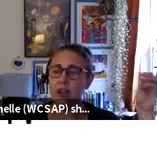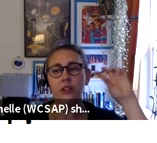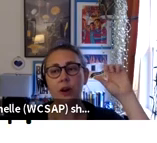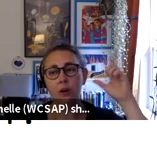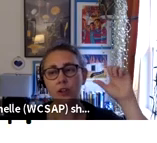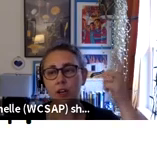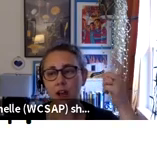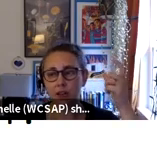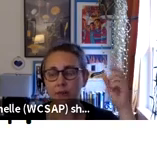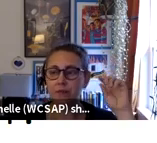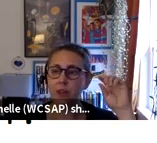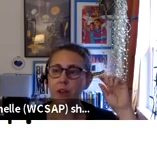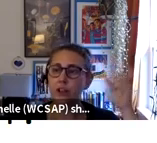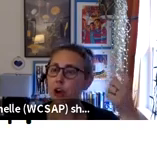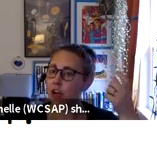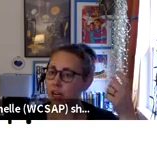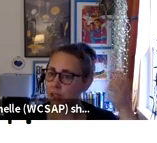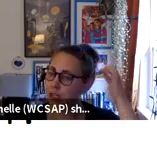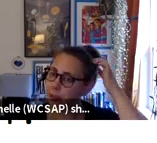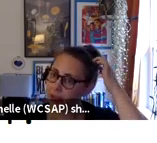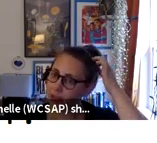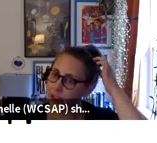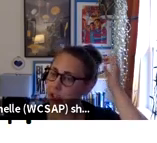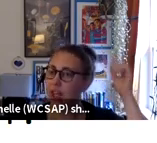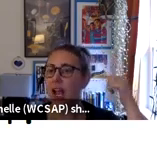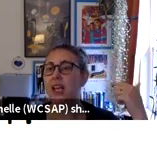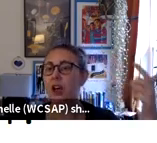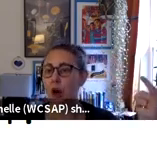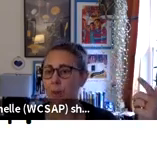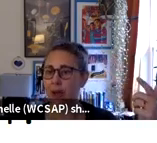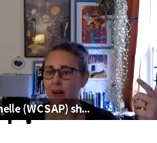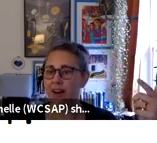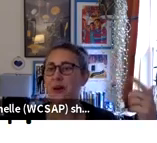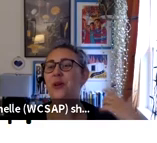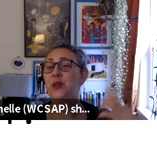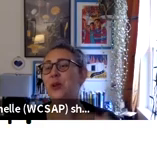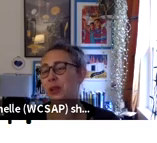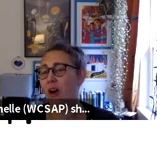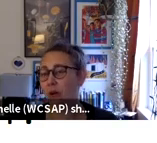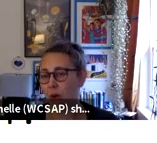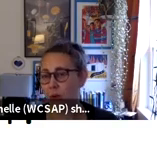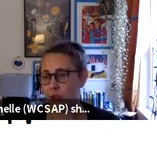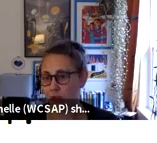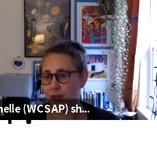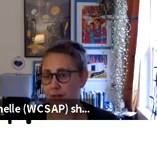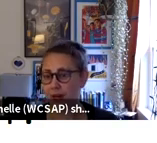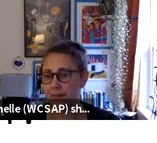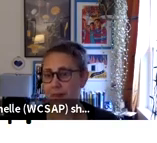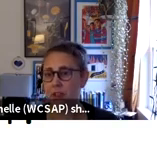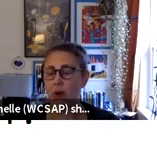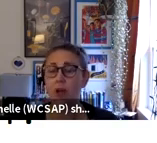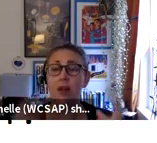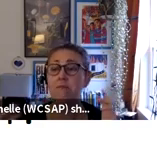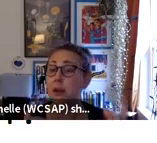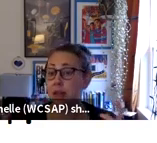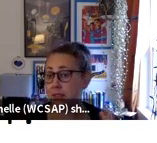is. So I always try to kind of turn it a little bit so that I can cope better with doing really hard work with children, right?